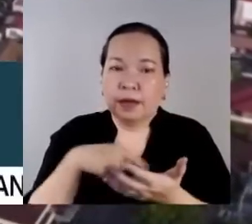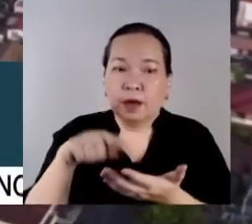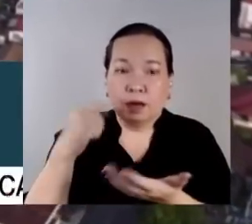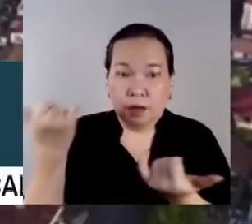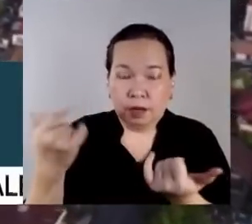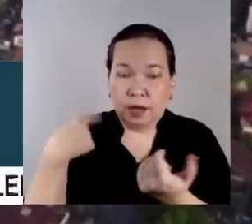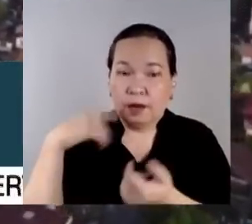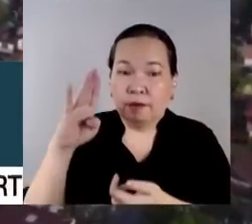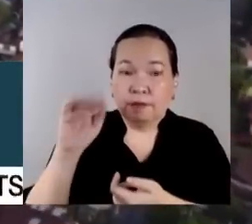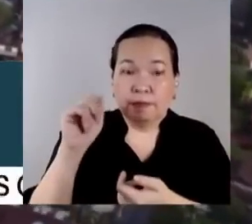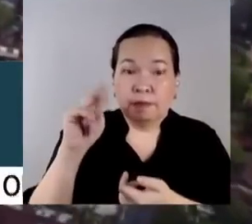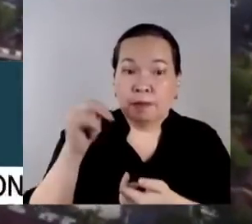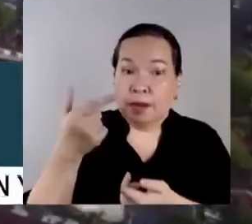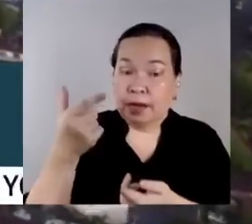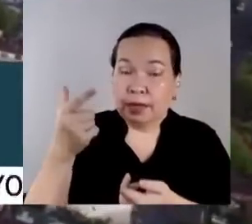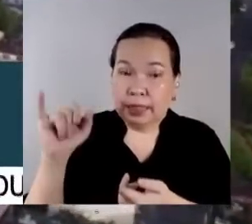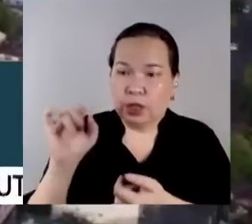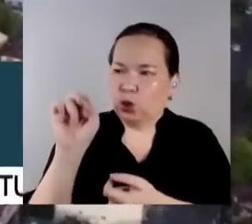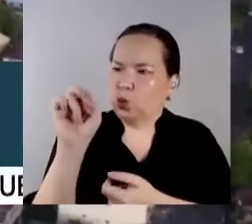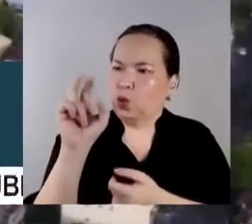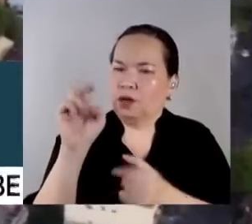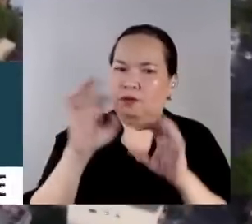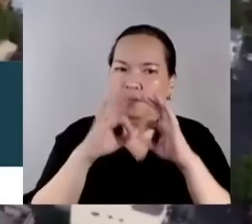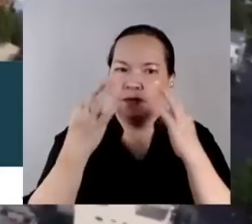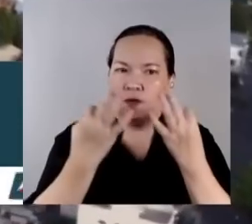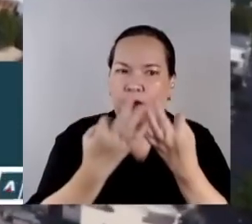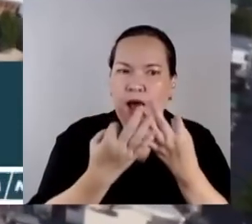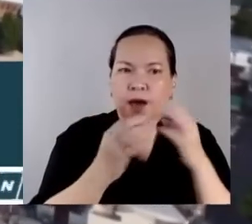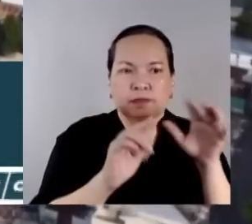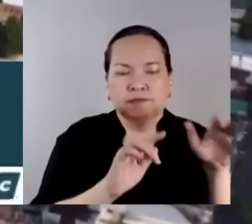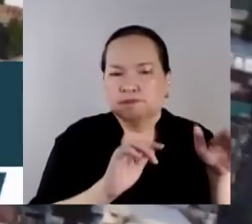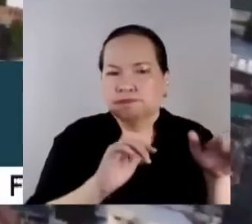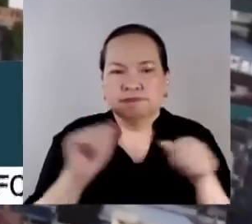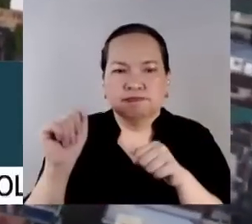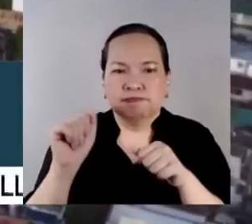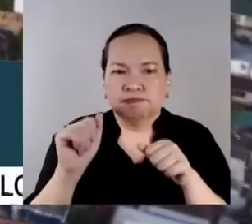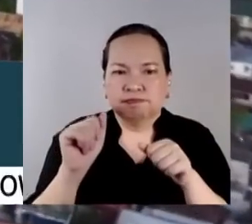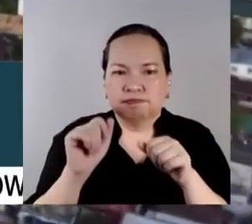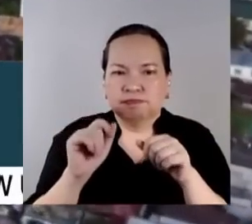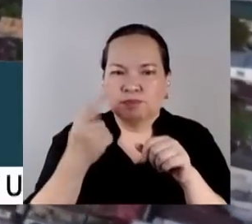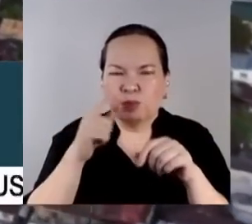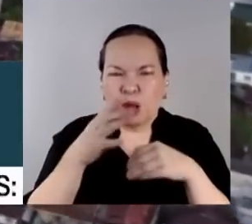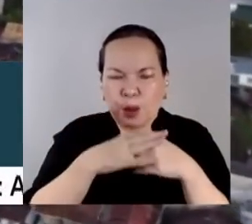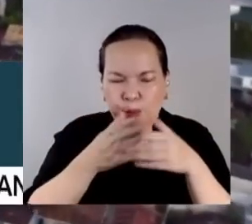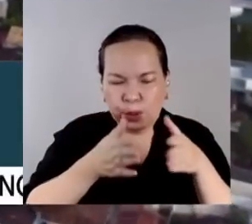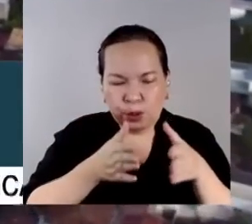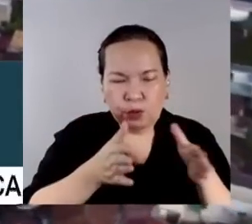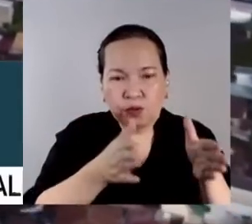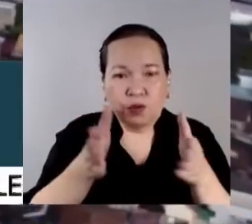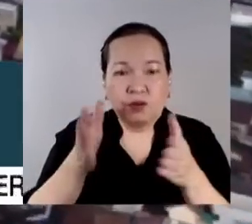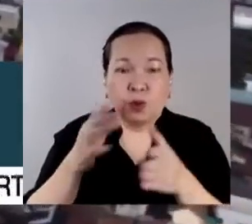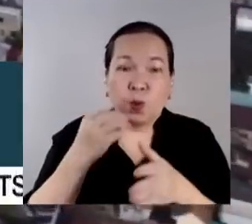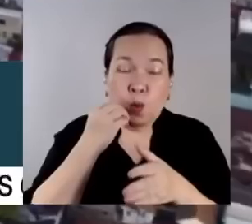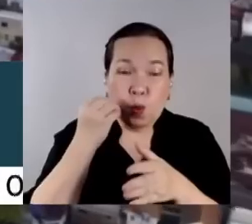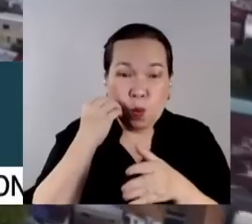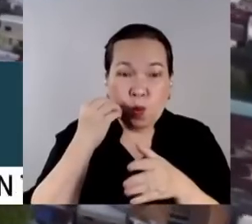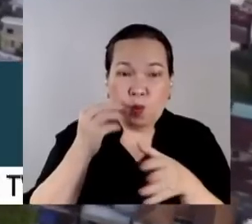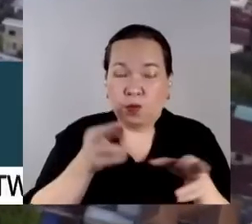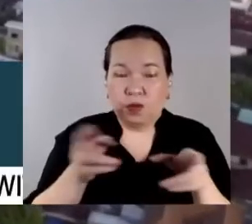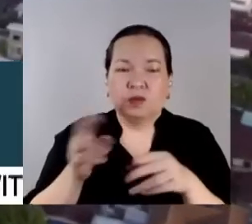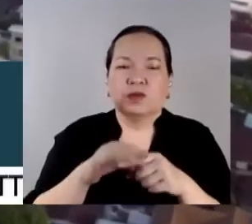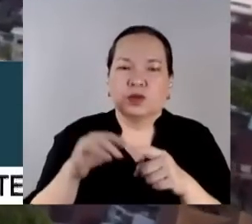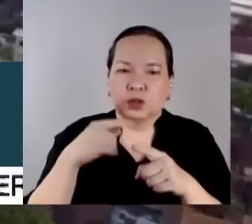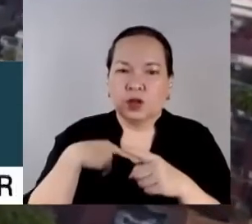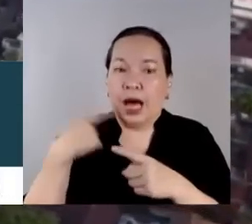been preemptively evacuated because they live next to a river. Different municipalities have also pre-positioned relief goods for those who may